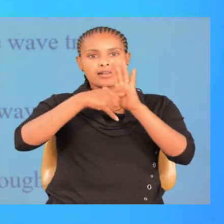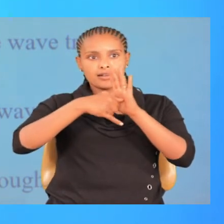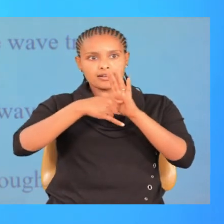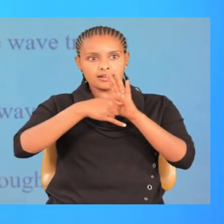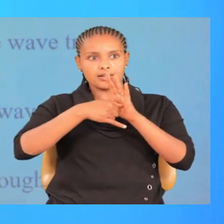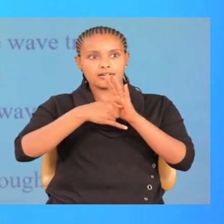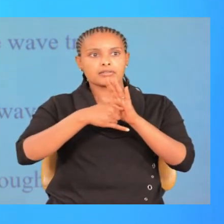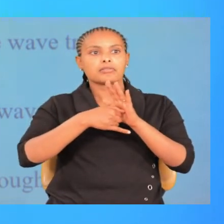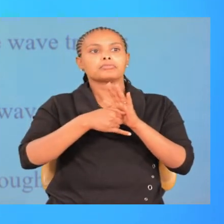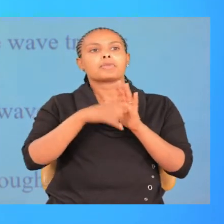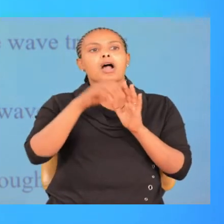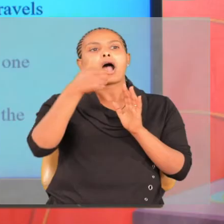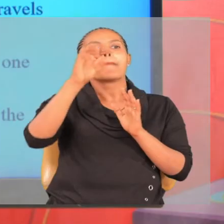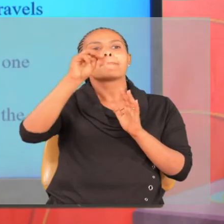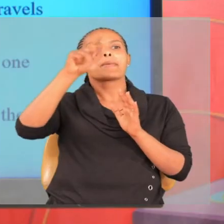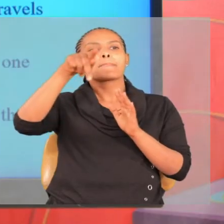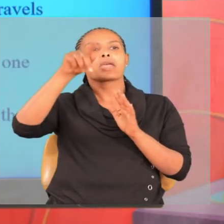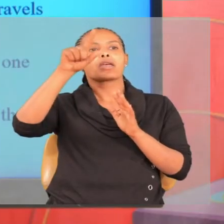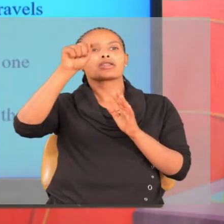Amplitude